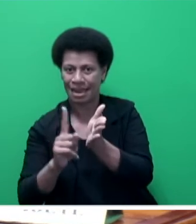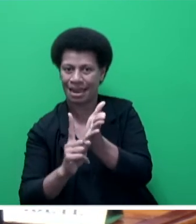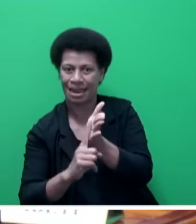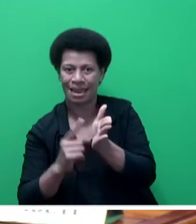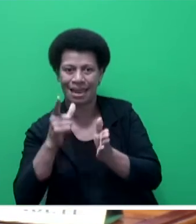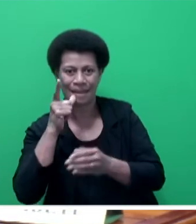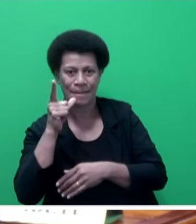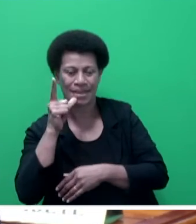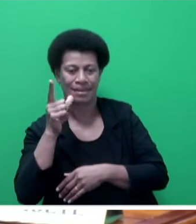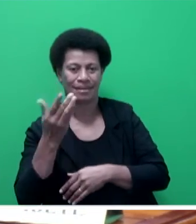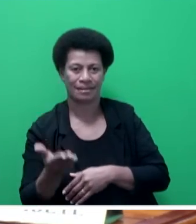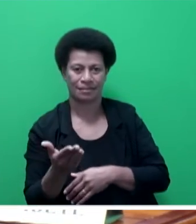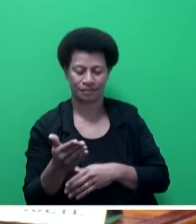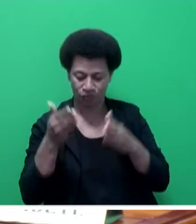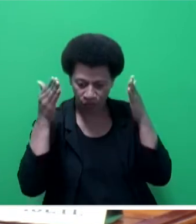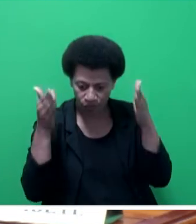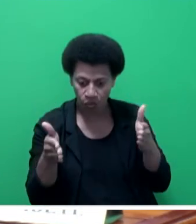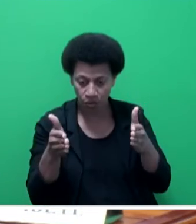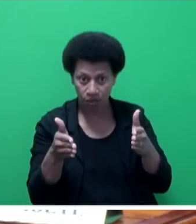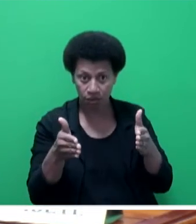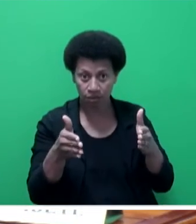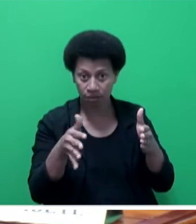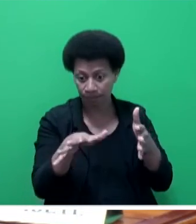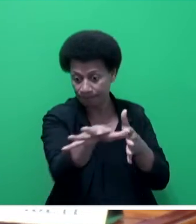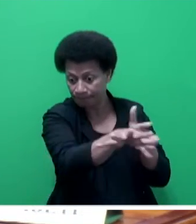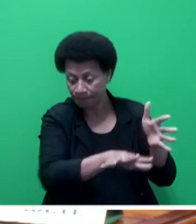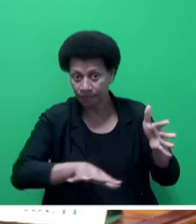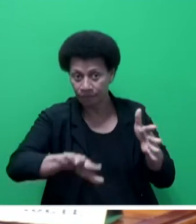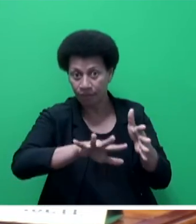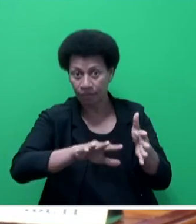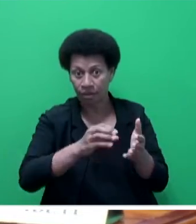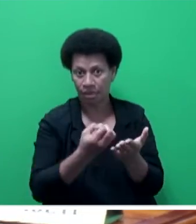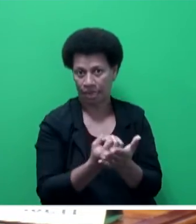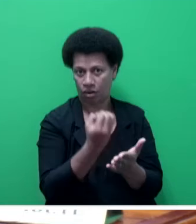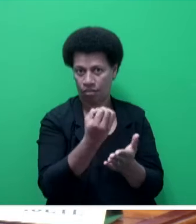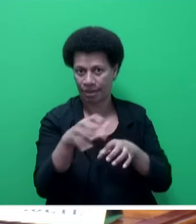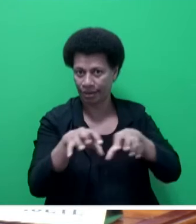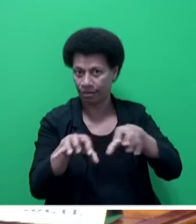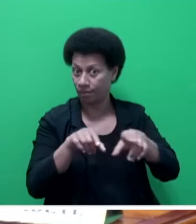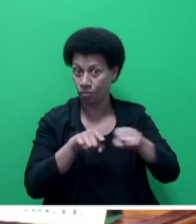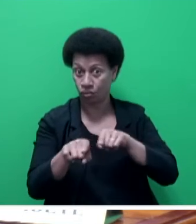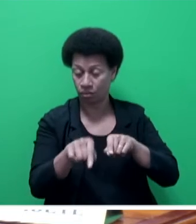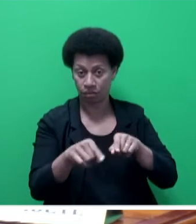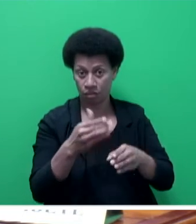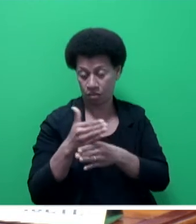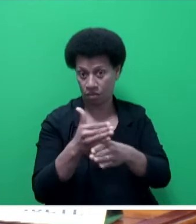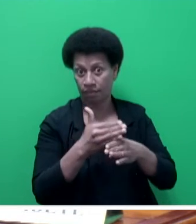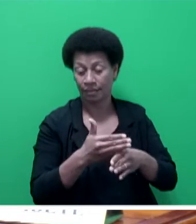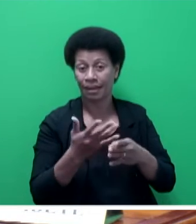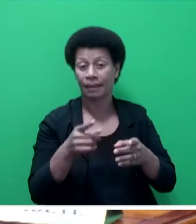We have this concentration because that's the concentration of our economic activities as well, and heavily populated too.